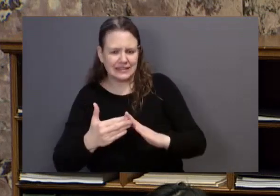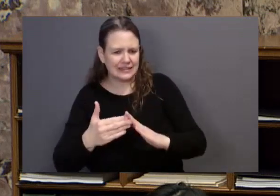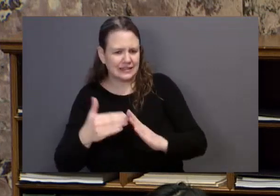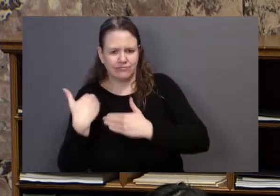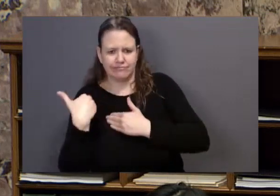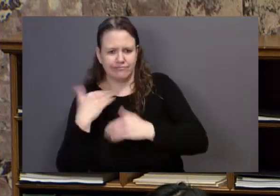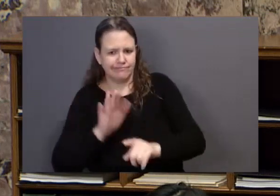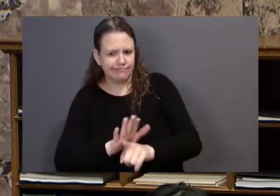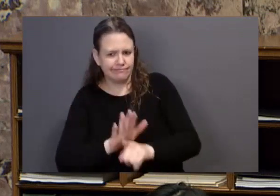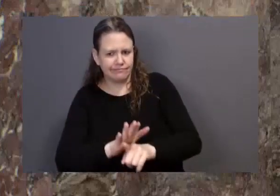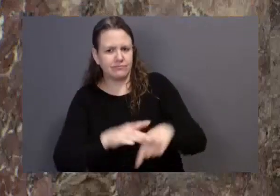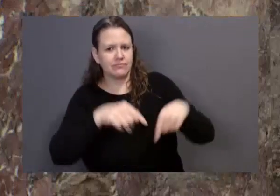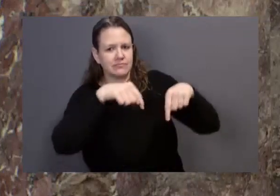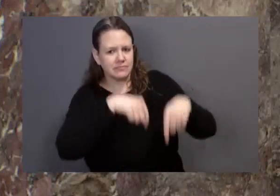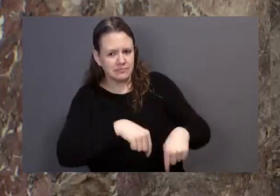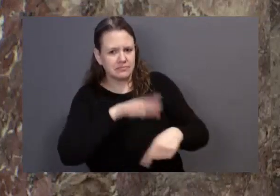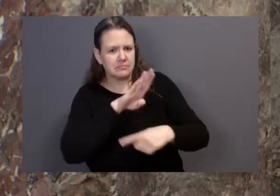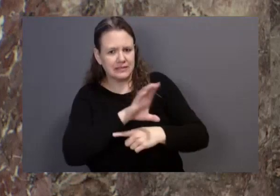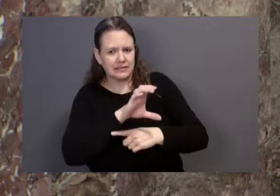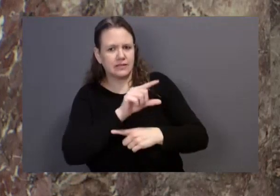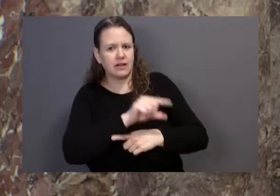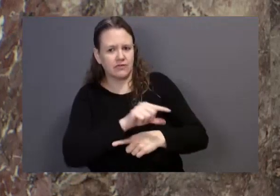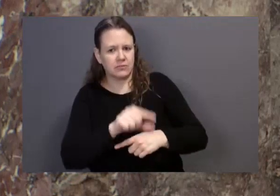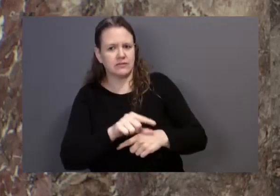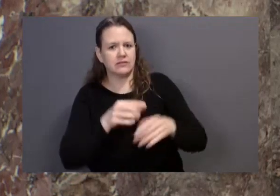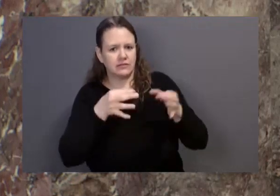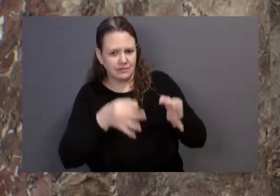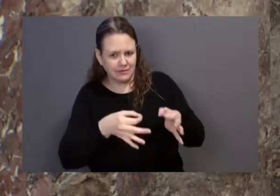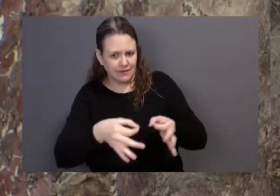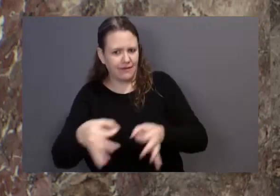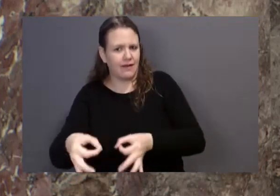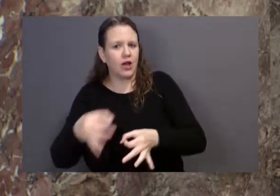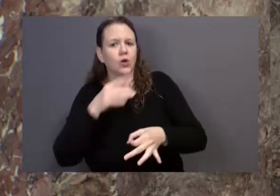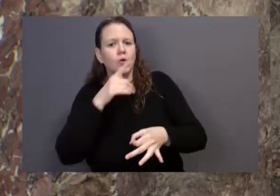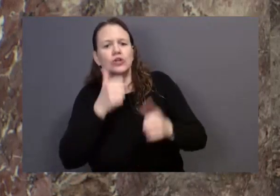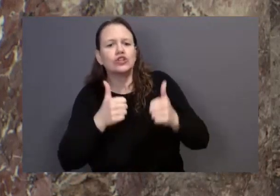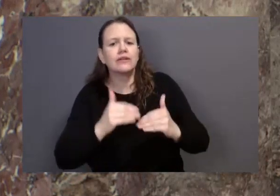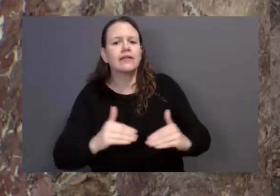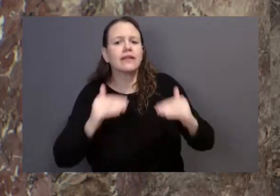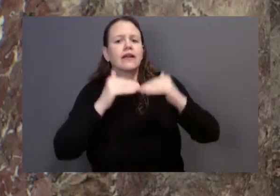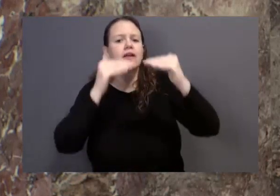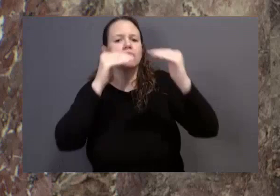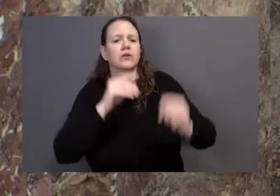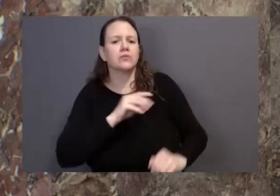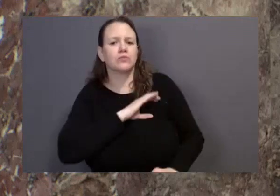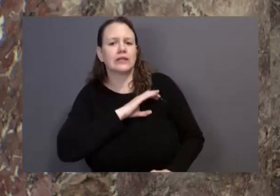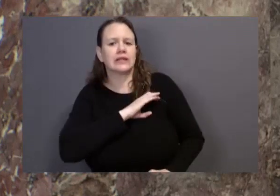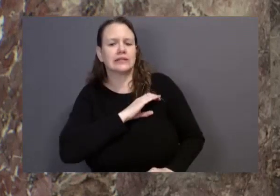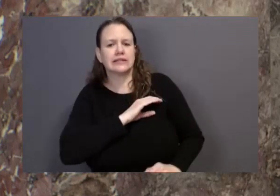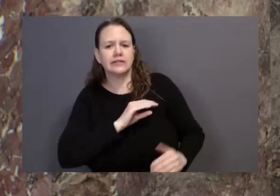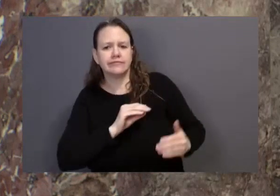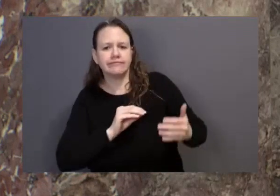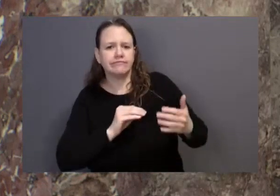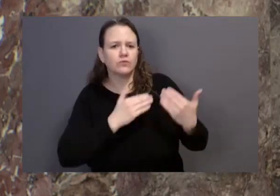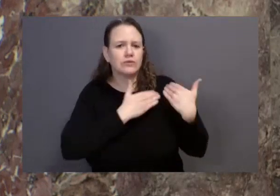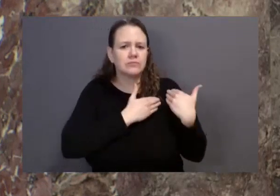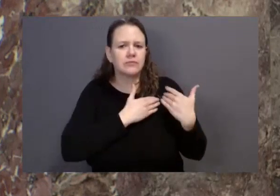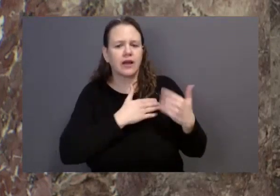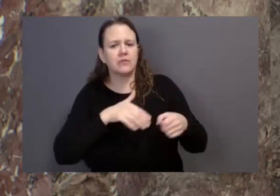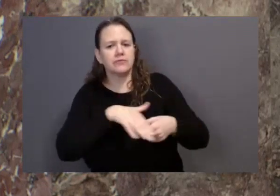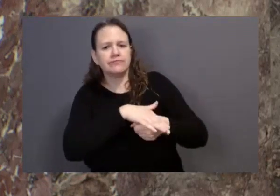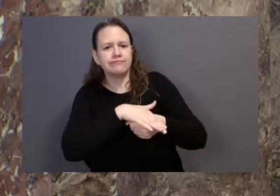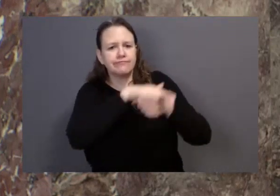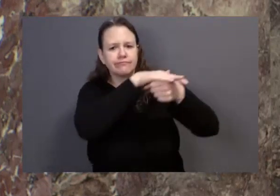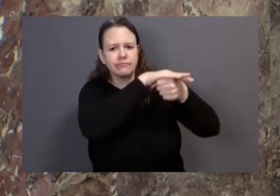or provincial police force. That decision is made here. What I also said is that the path